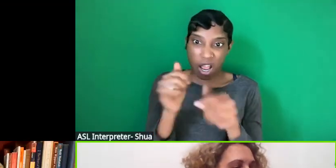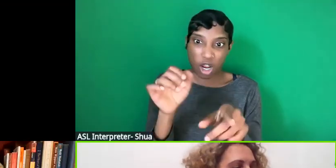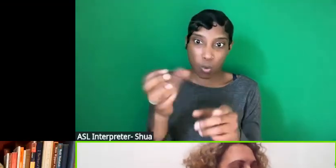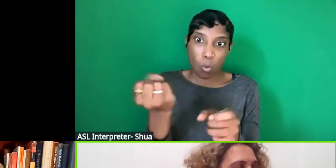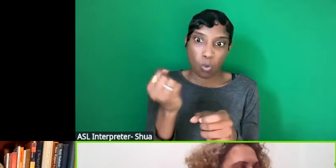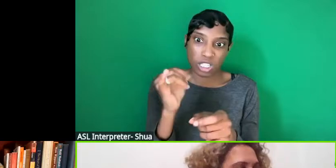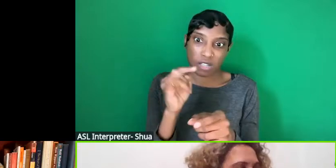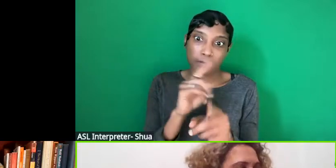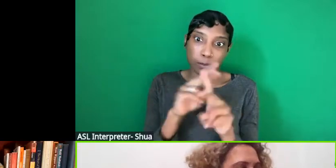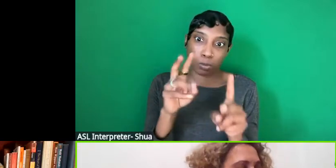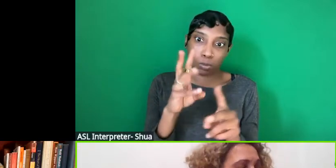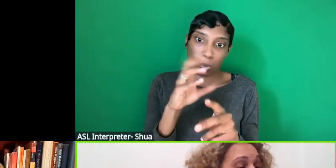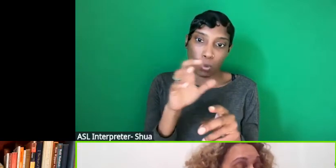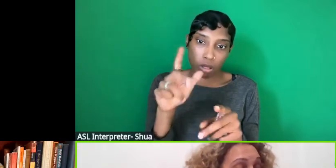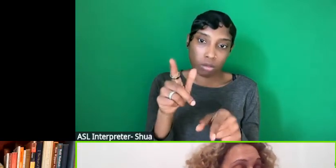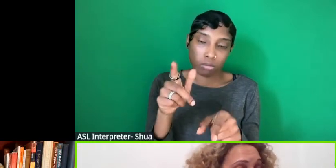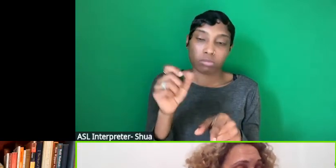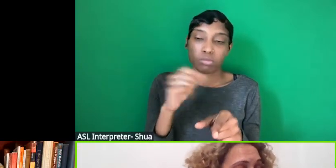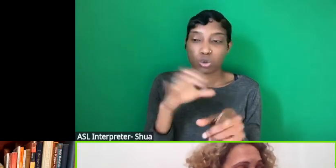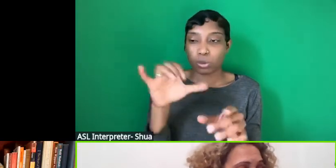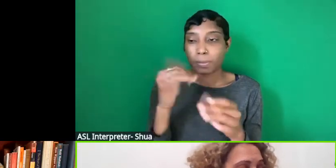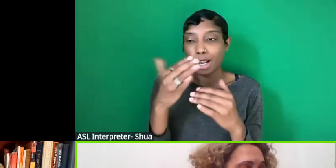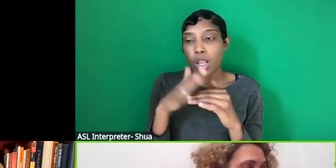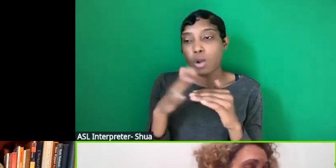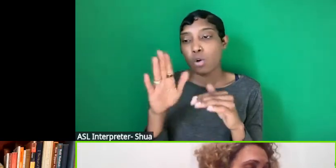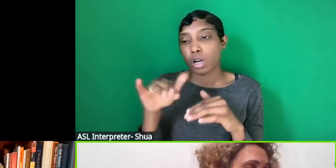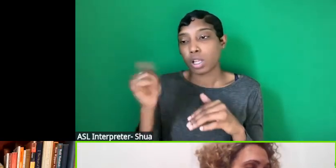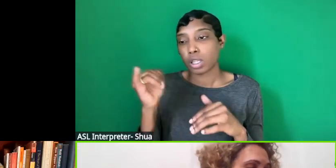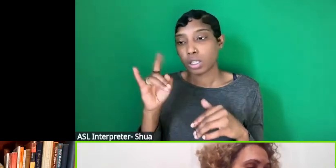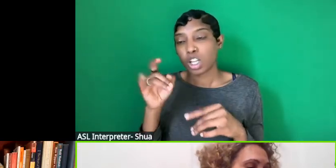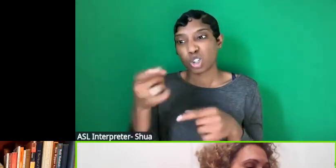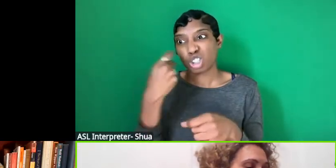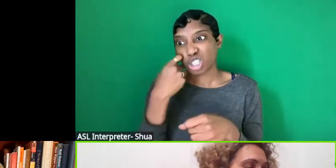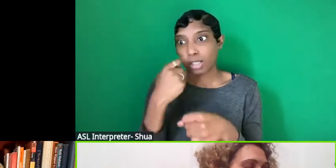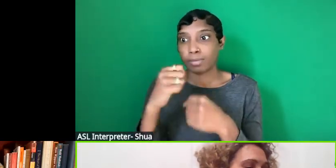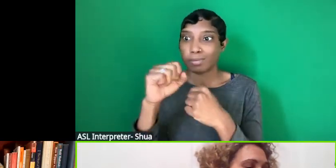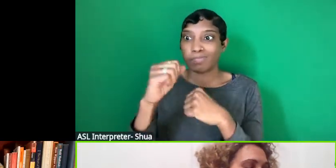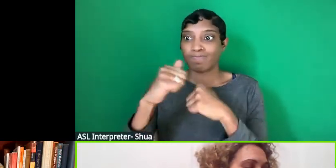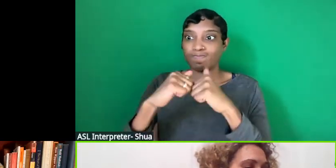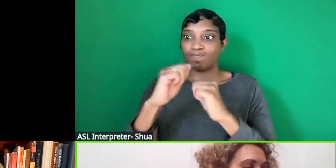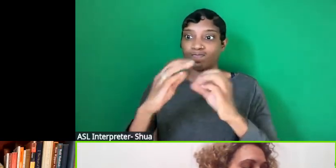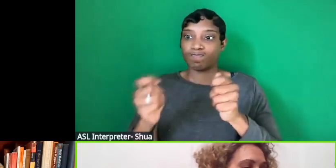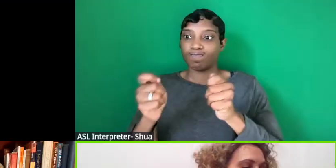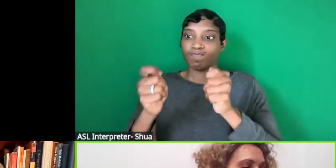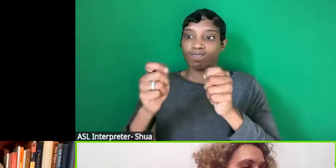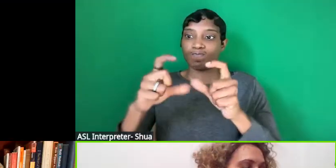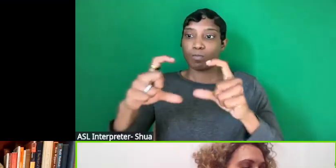well. I'm going to do the same thing on this side. And now you basically made your mold